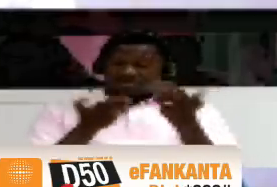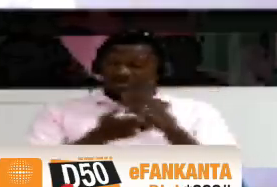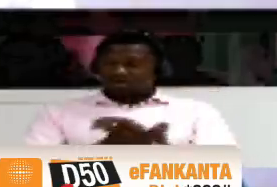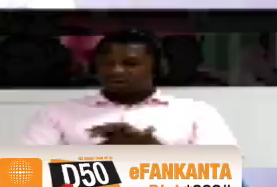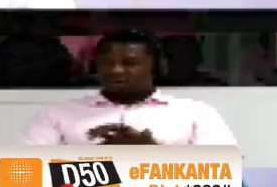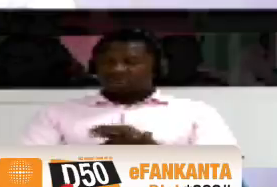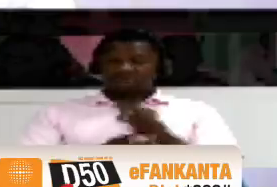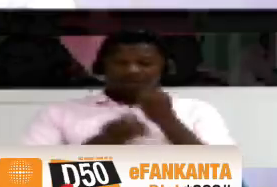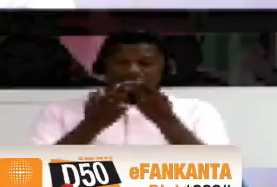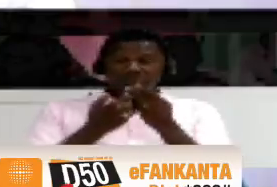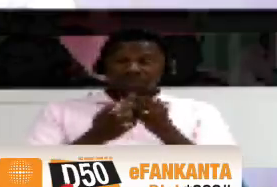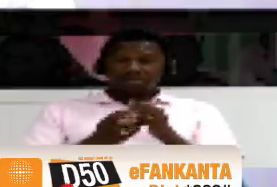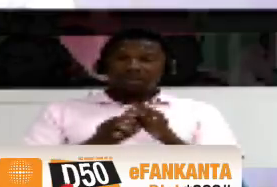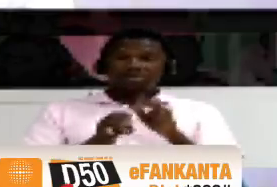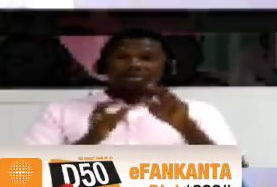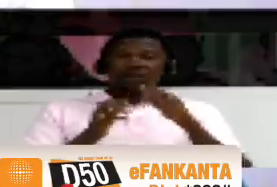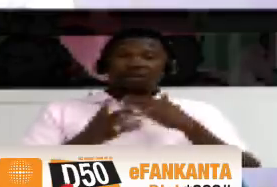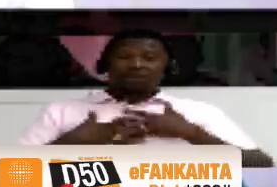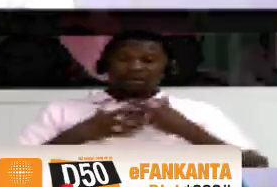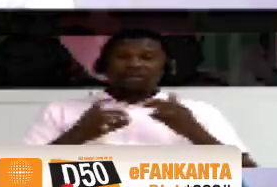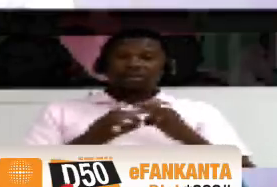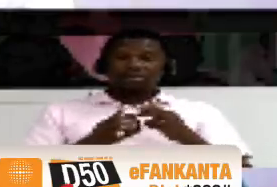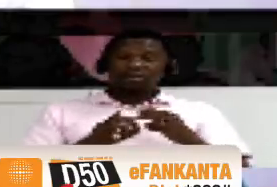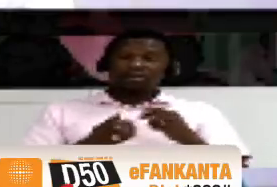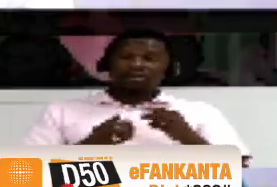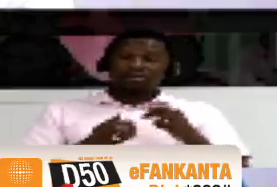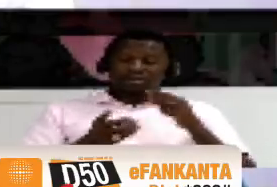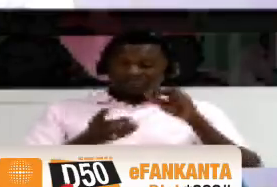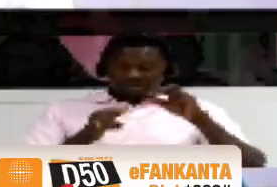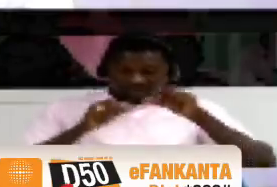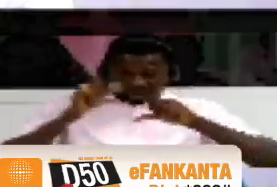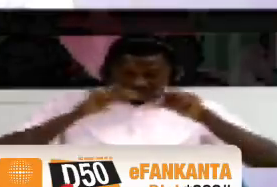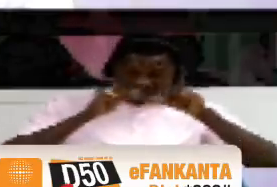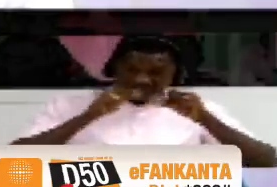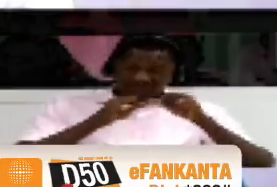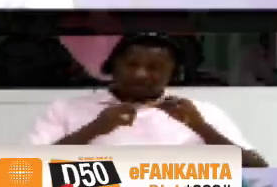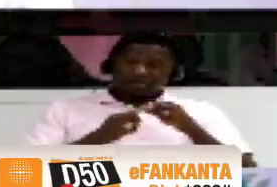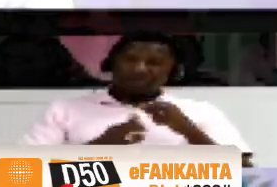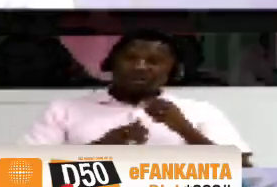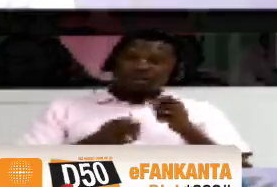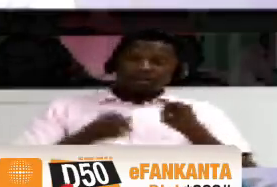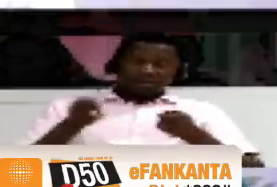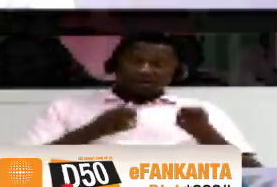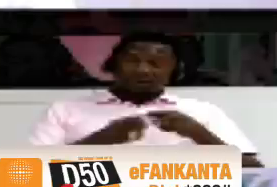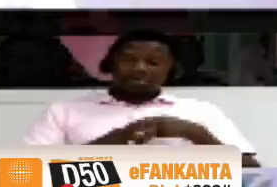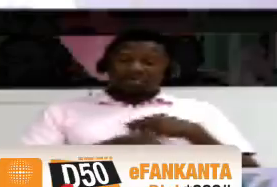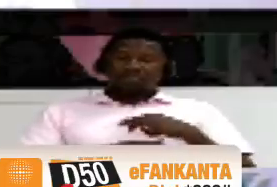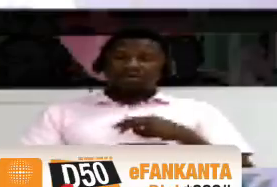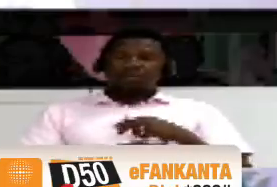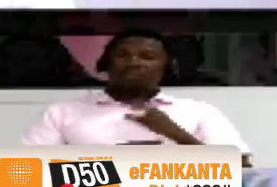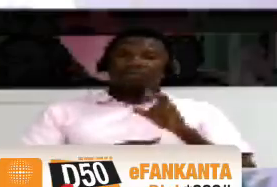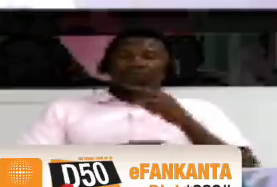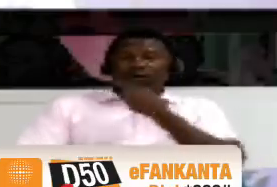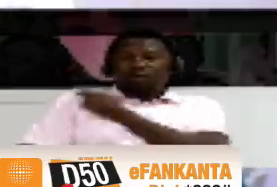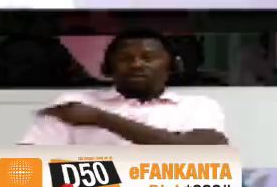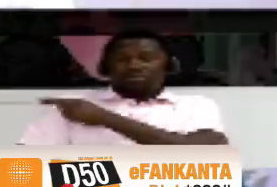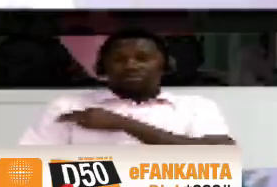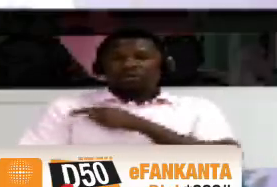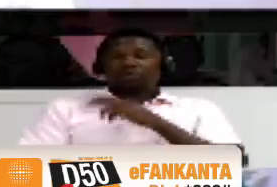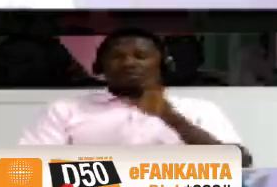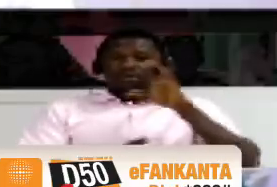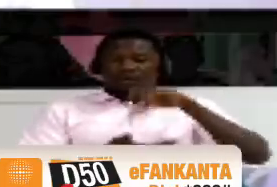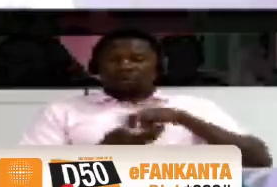It says Health Laboratory Services or Service Royal Victoria Hospital, Banjul, The Gambia, date 10th